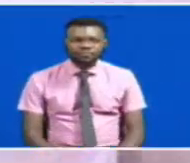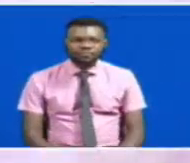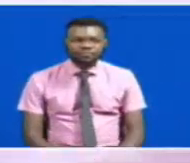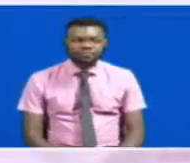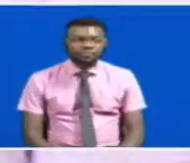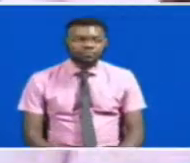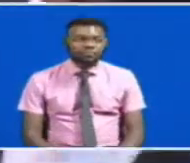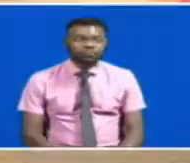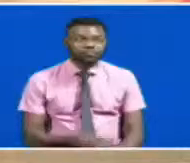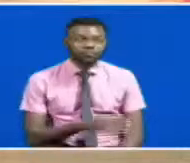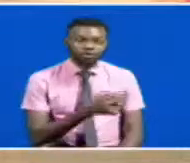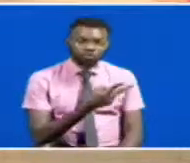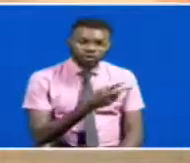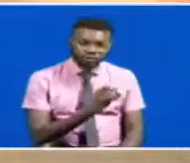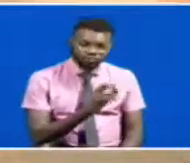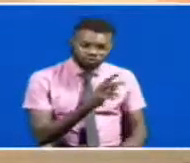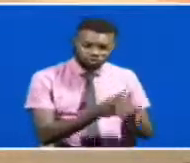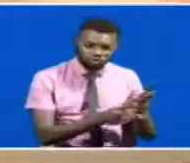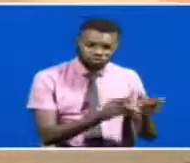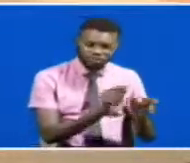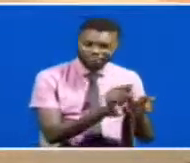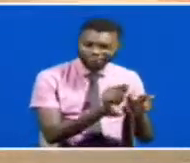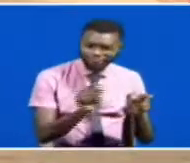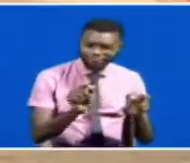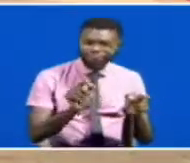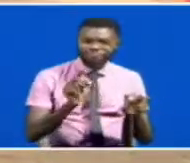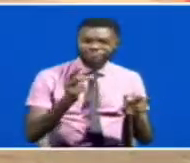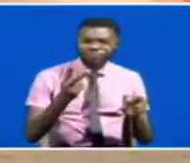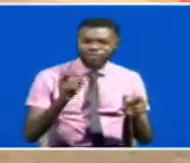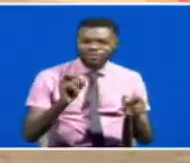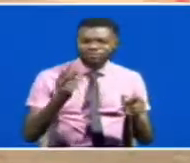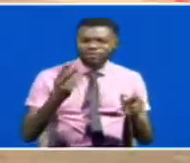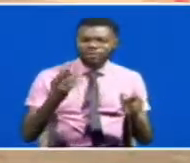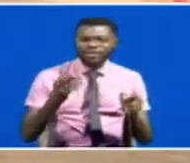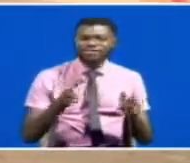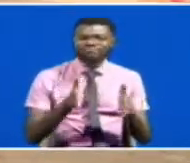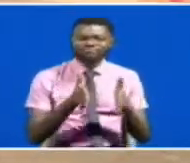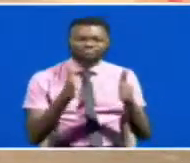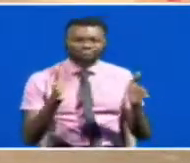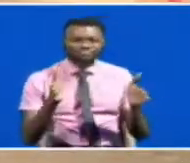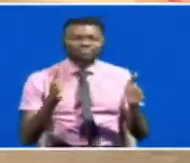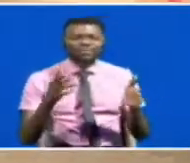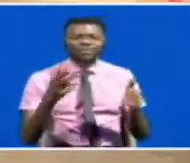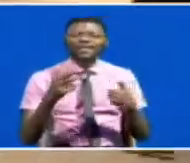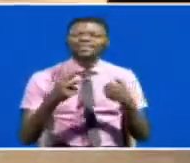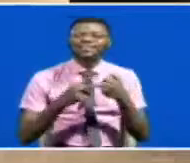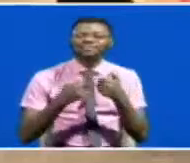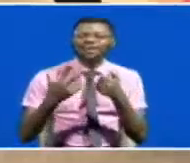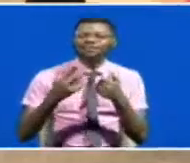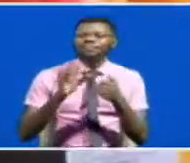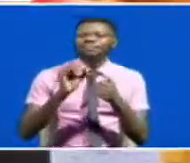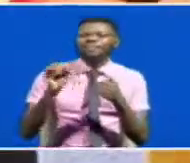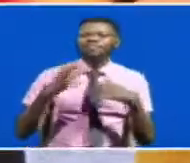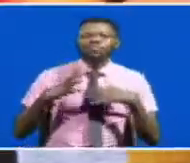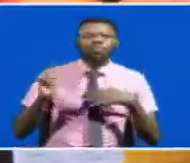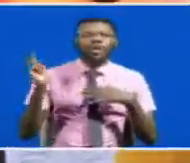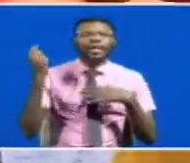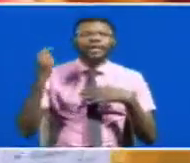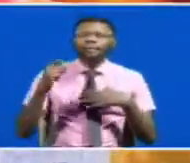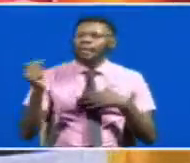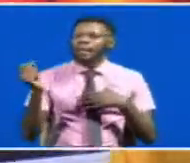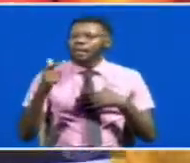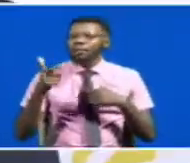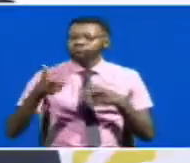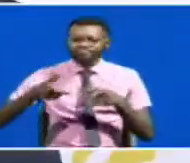Between 2022 and 2023, 75% of Kenyans either had their income drop or remain at